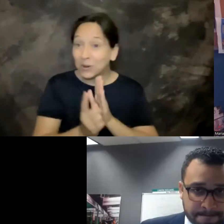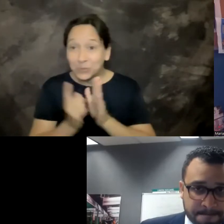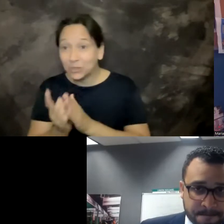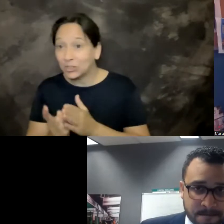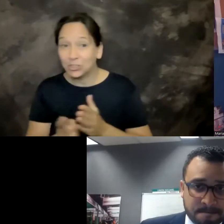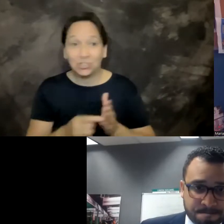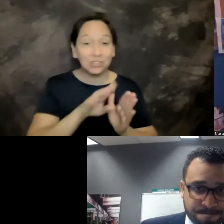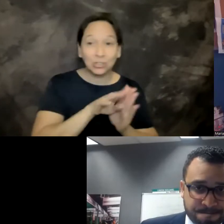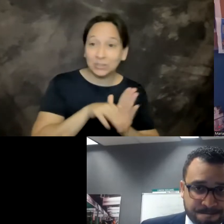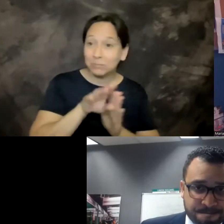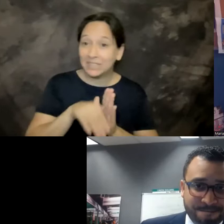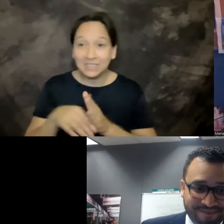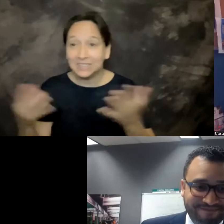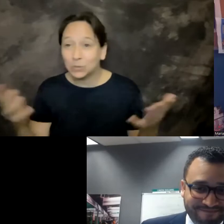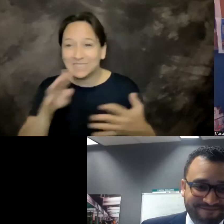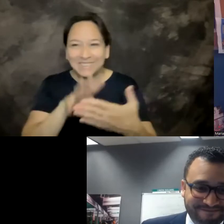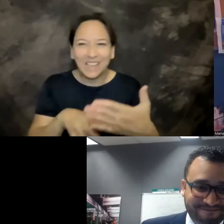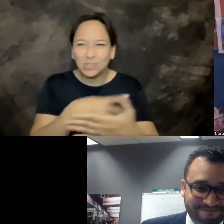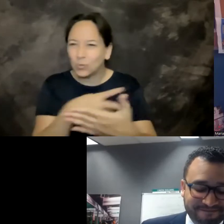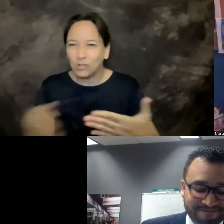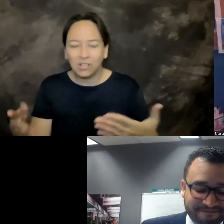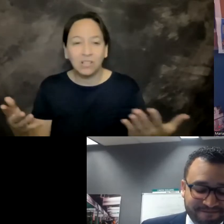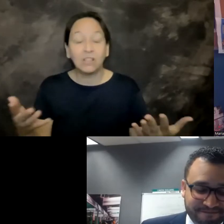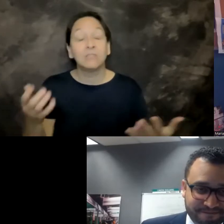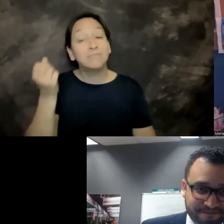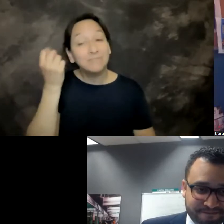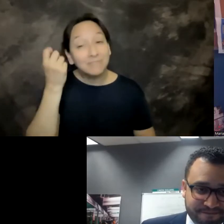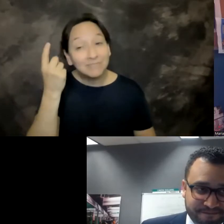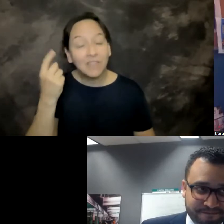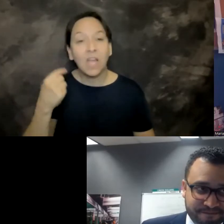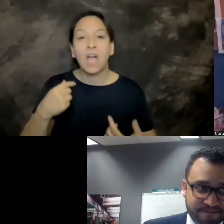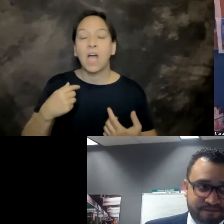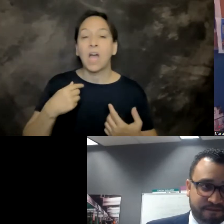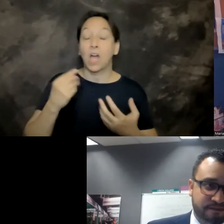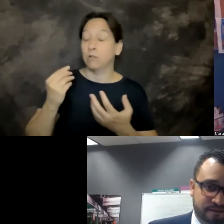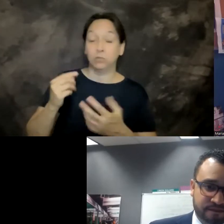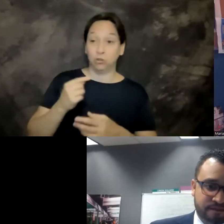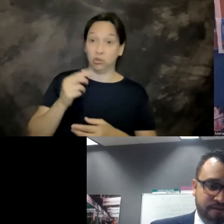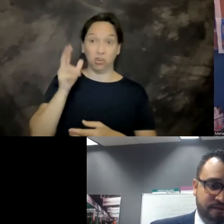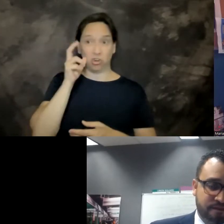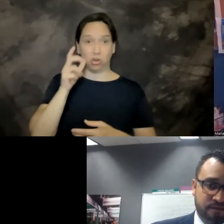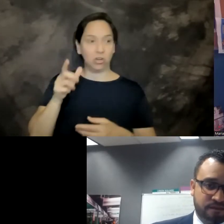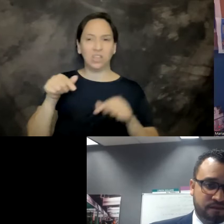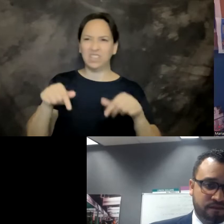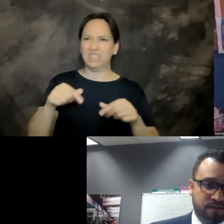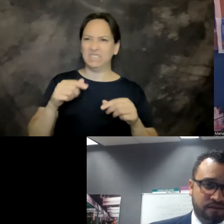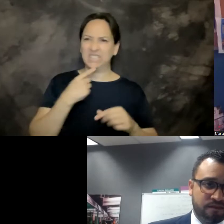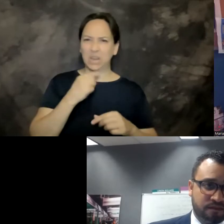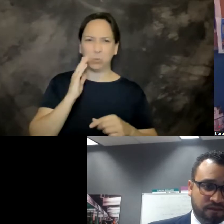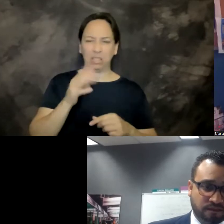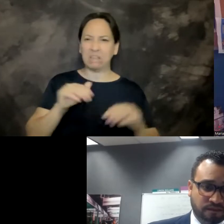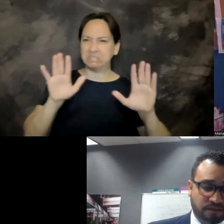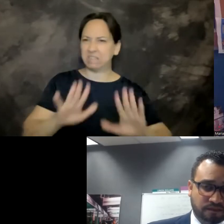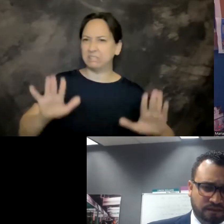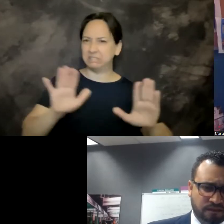30 minutes? Is there a certain schedule? Only because I've heard that they're going to be running on like holiday schedules, and that